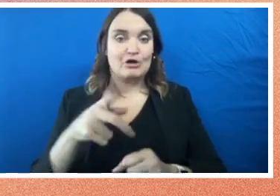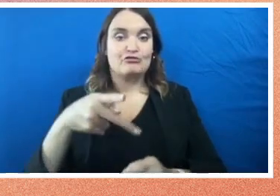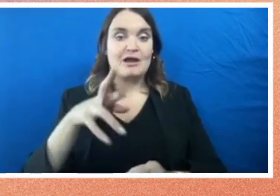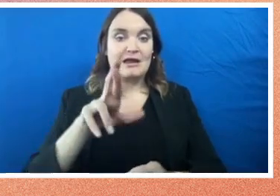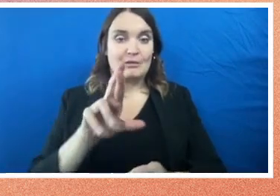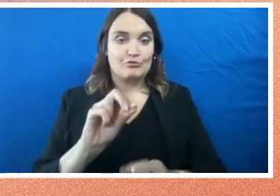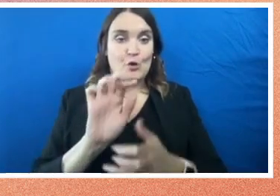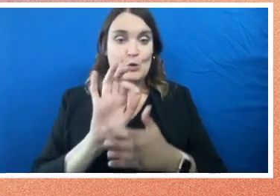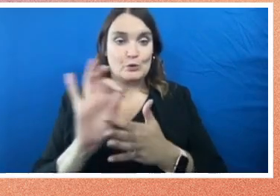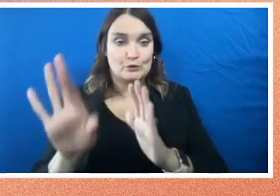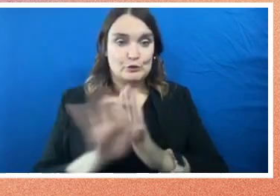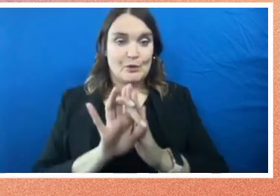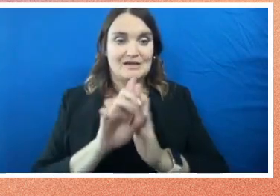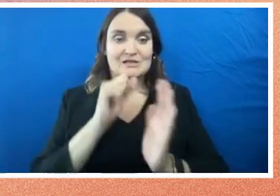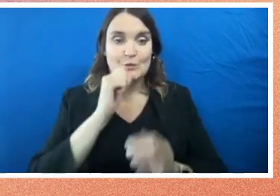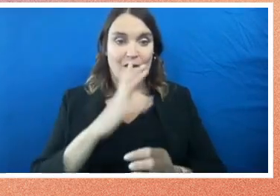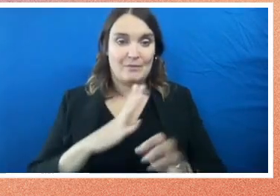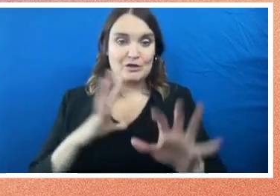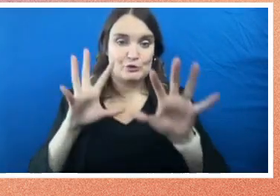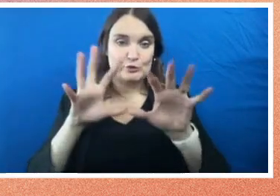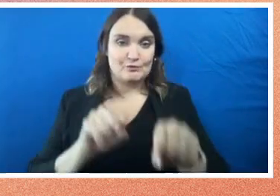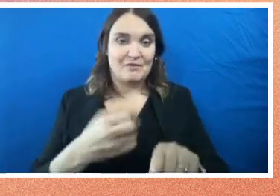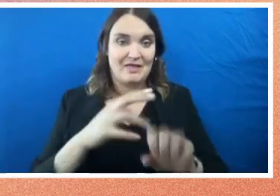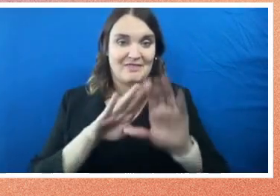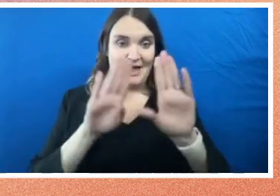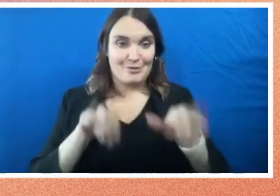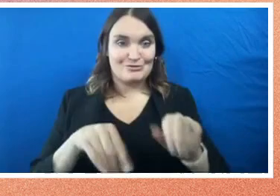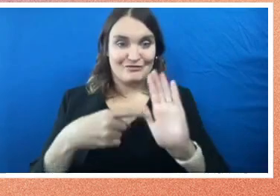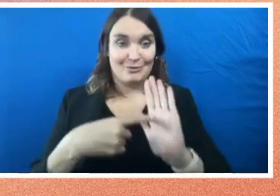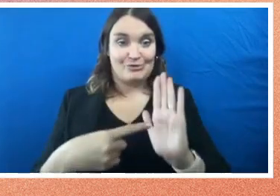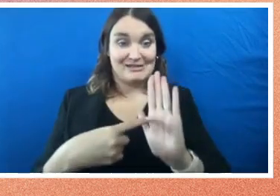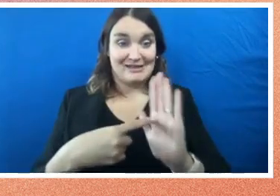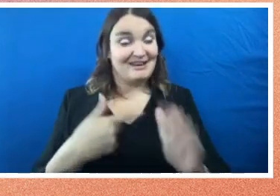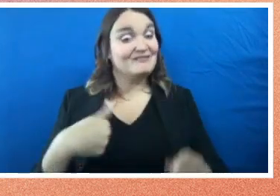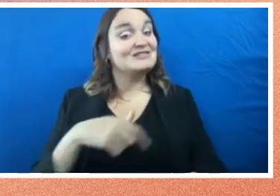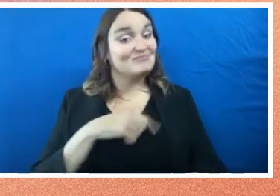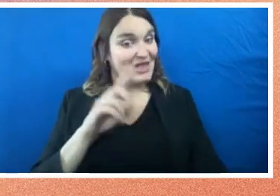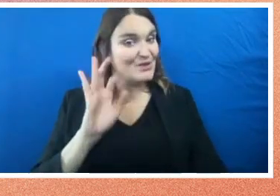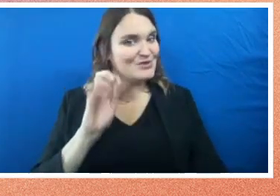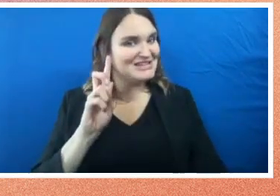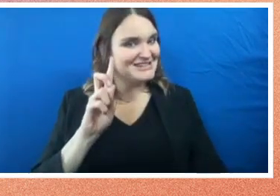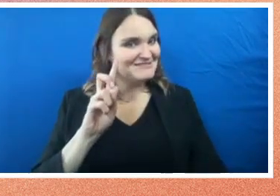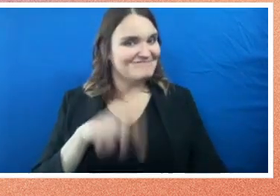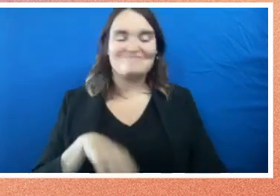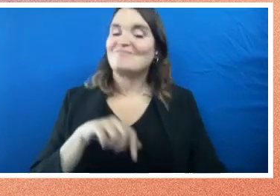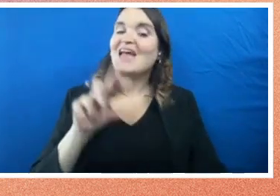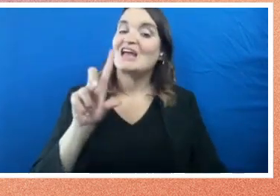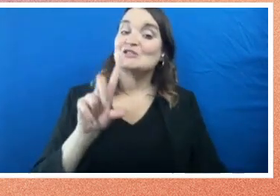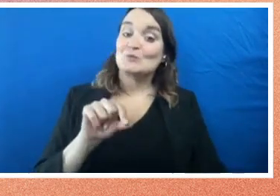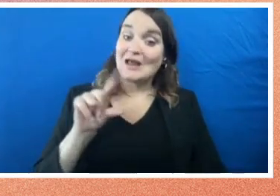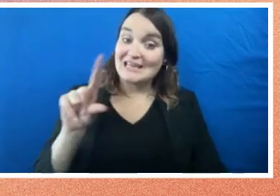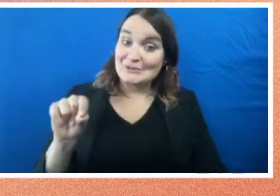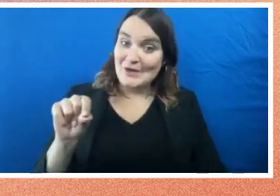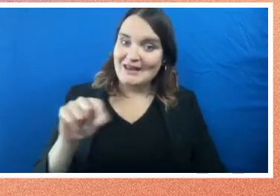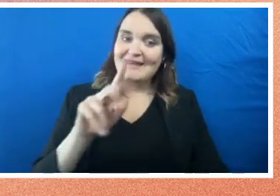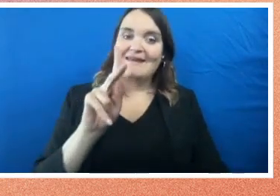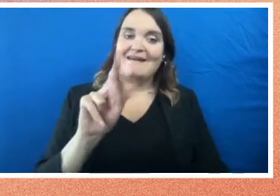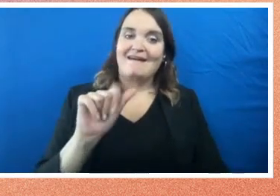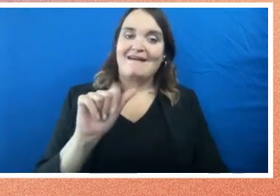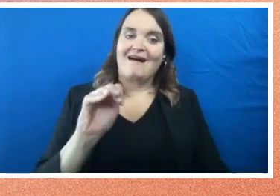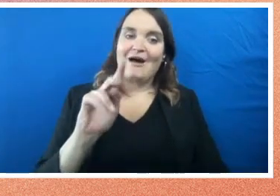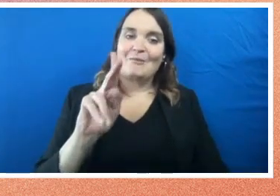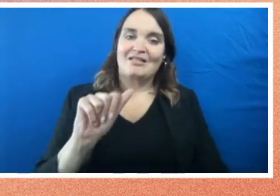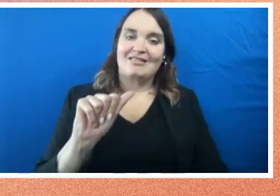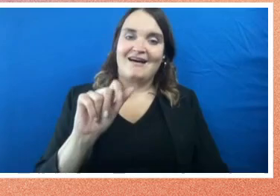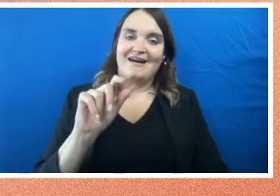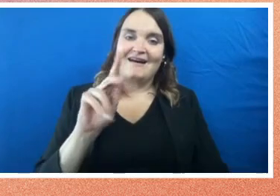House. And we did. Then in 2020, Kamala Harris was